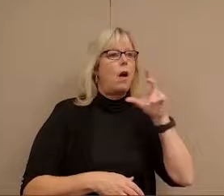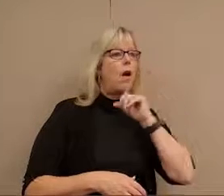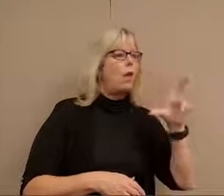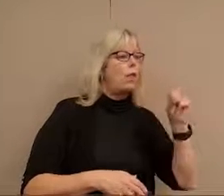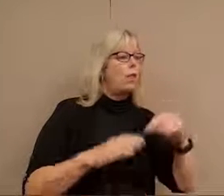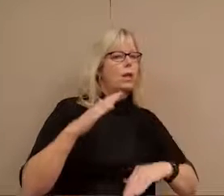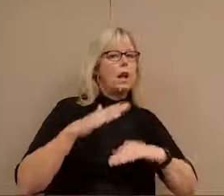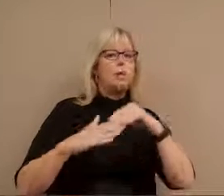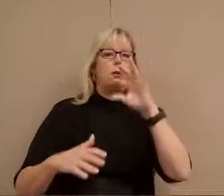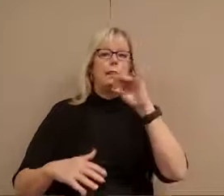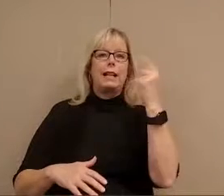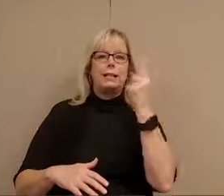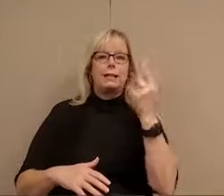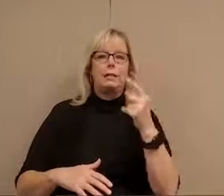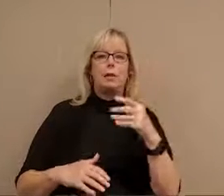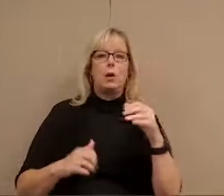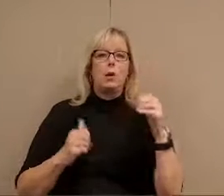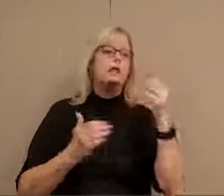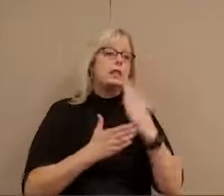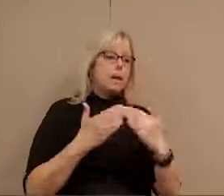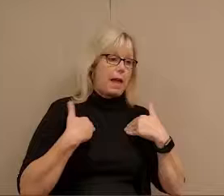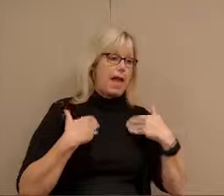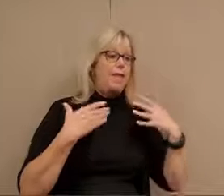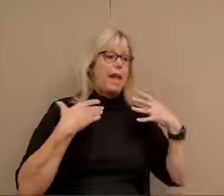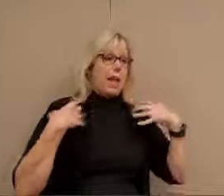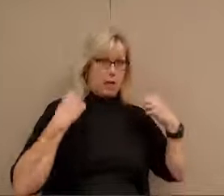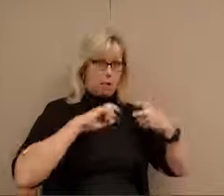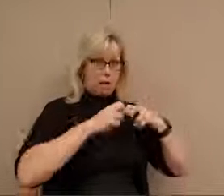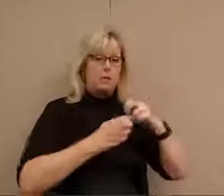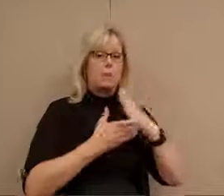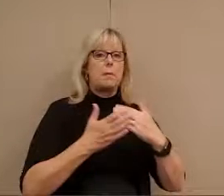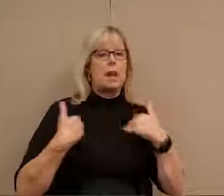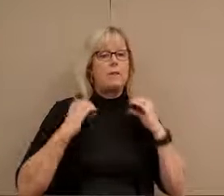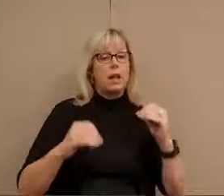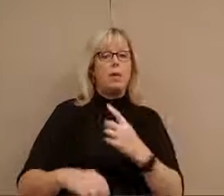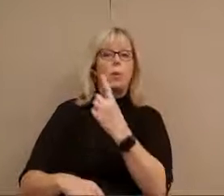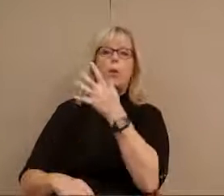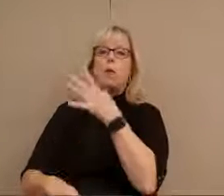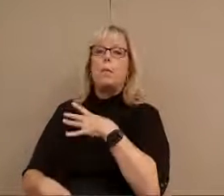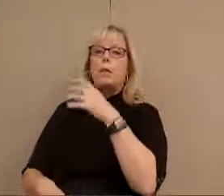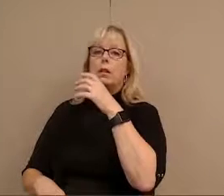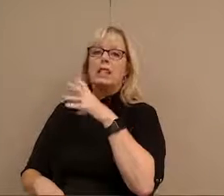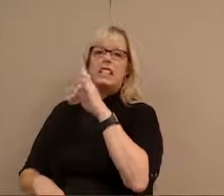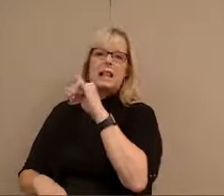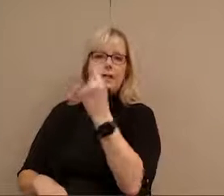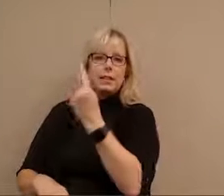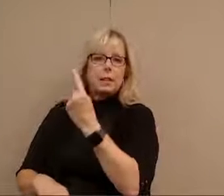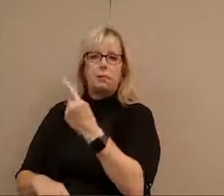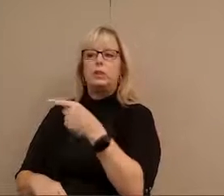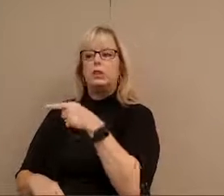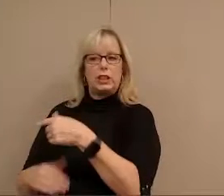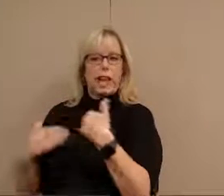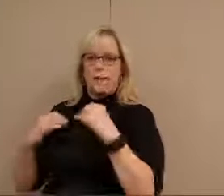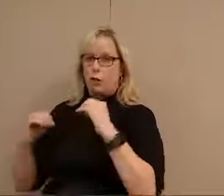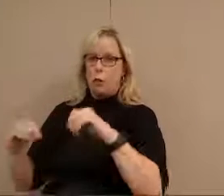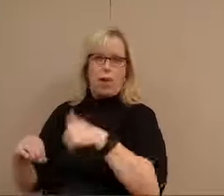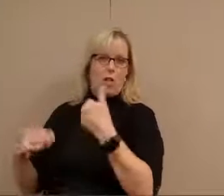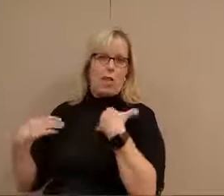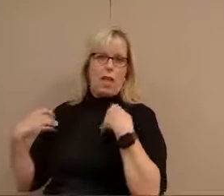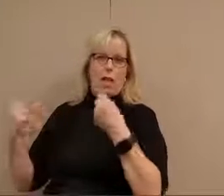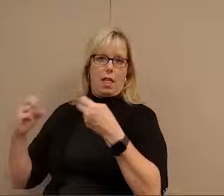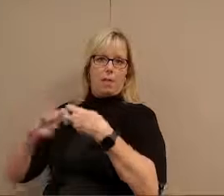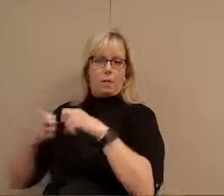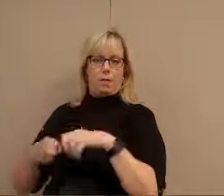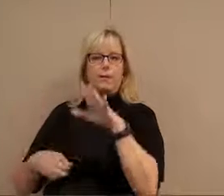to 90s with known and unknown health conditions, and 1 female in her 70s with unknown health conditions. Countywide, we have conducted a